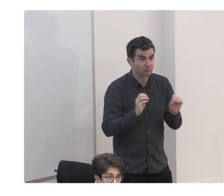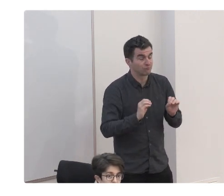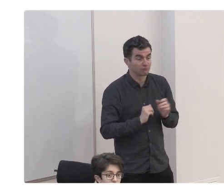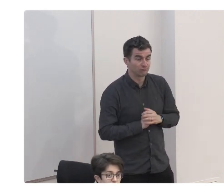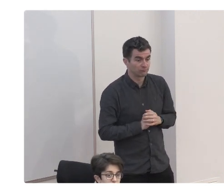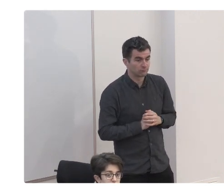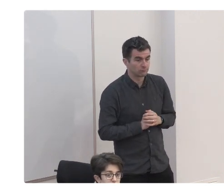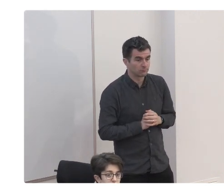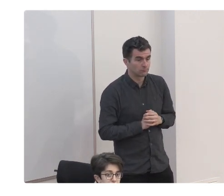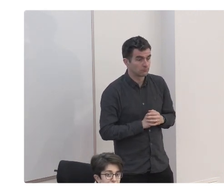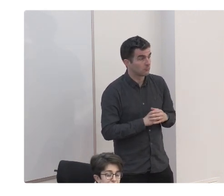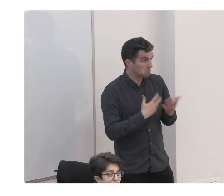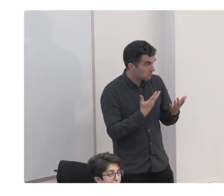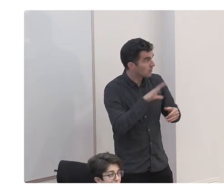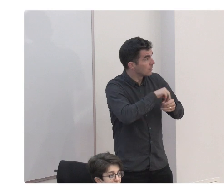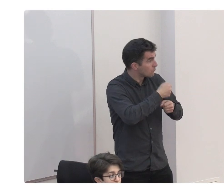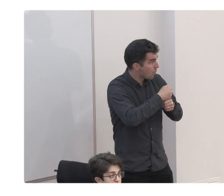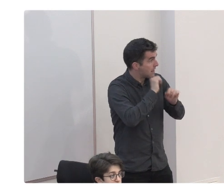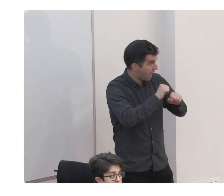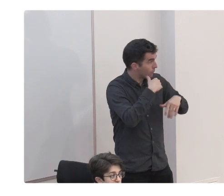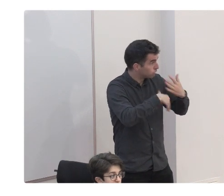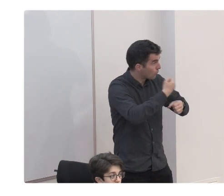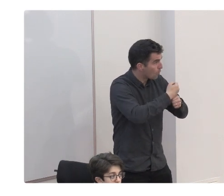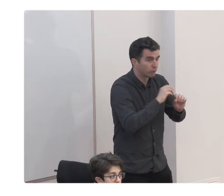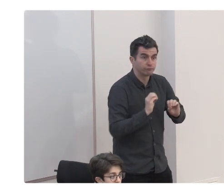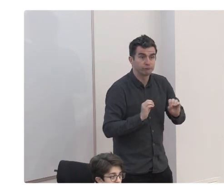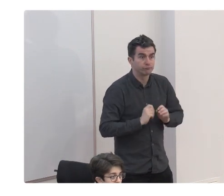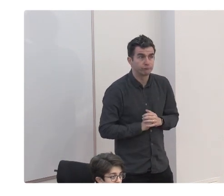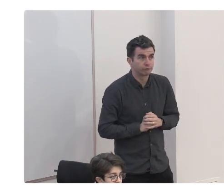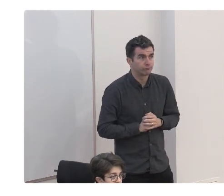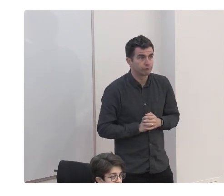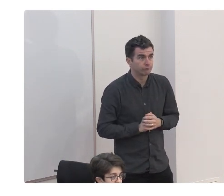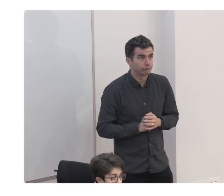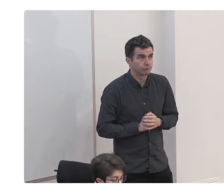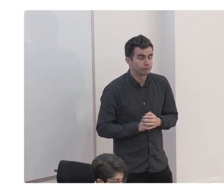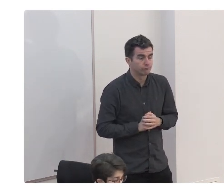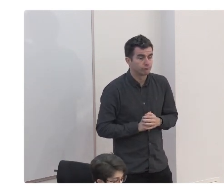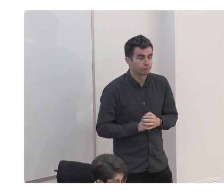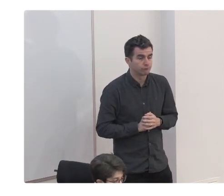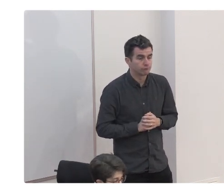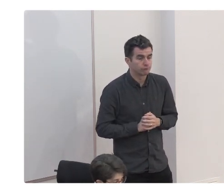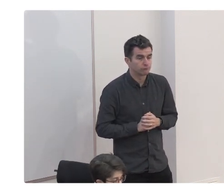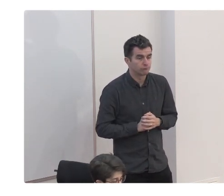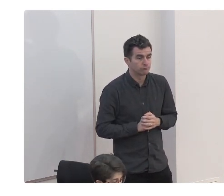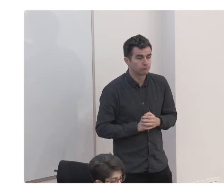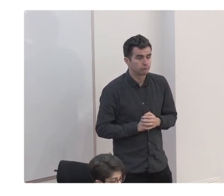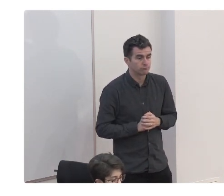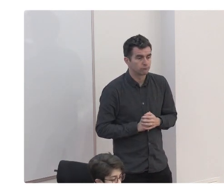who have their own job in the former government, most of them unfortunately are quit from their jobs,